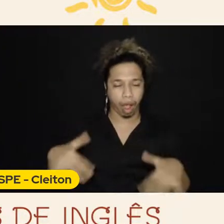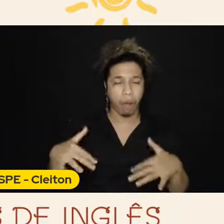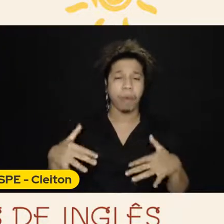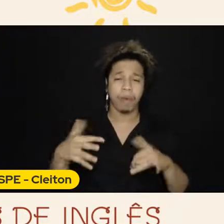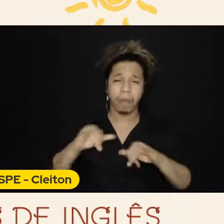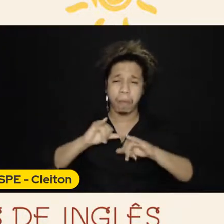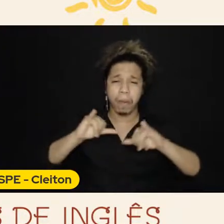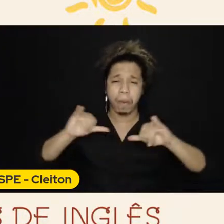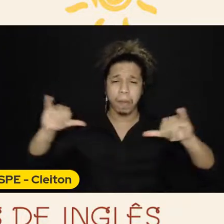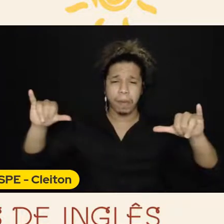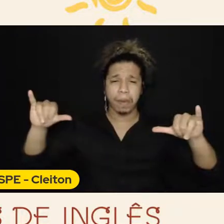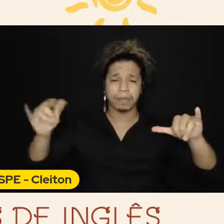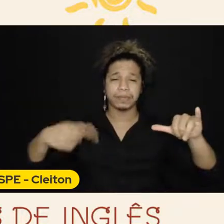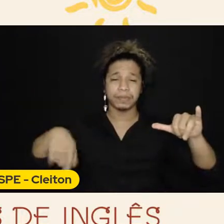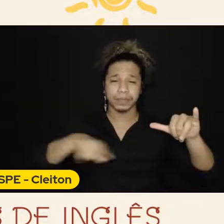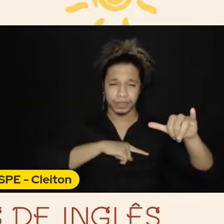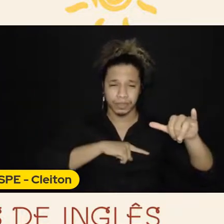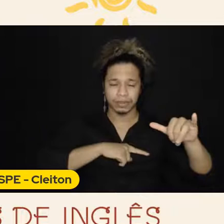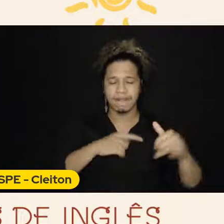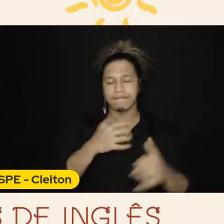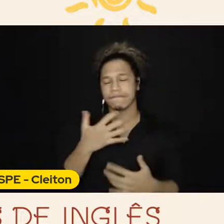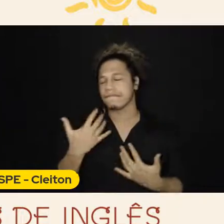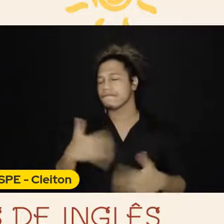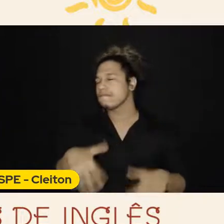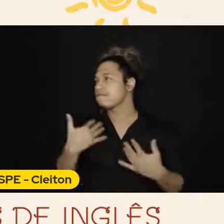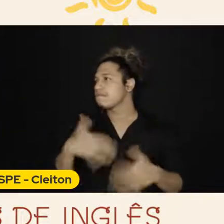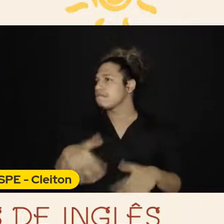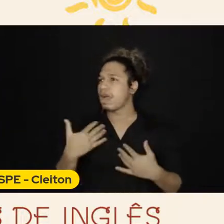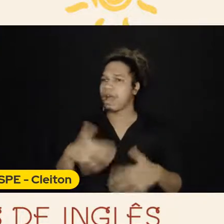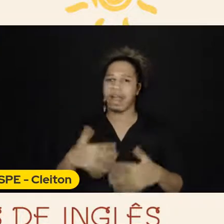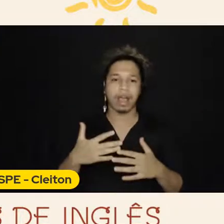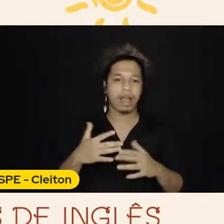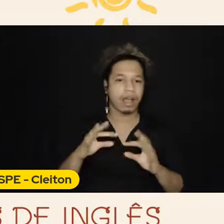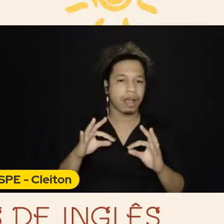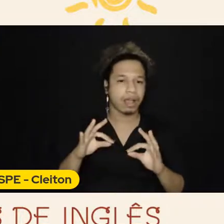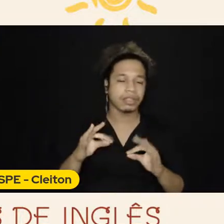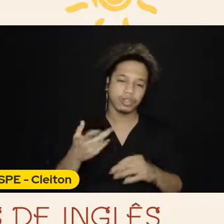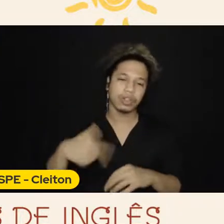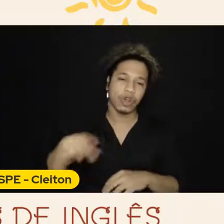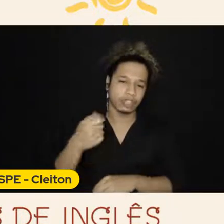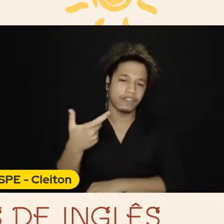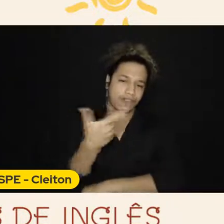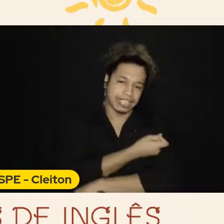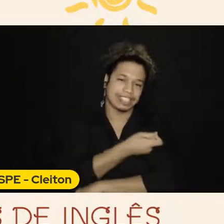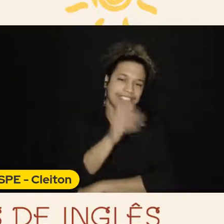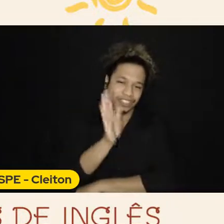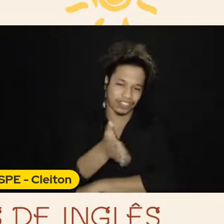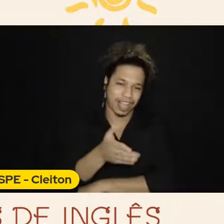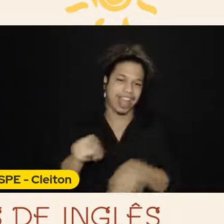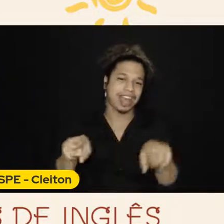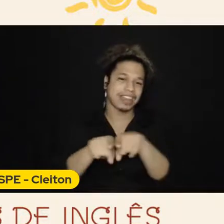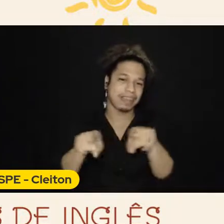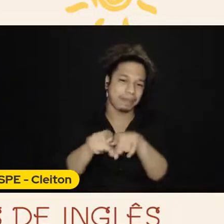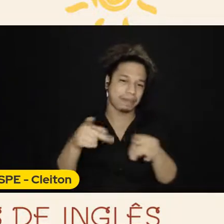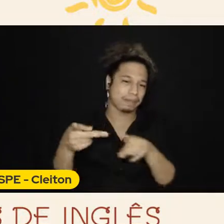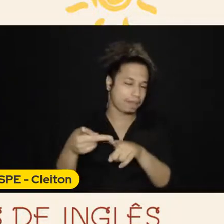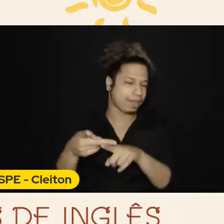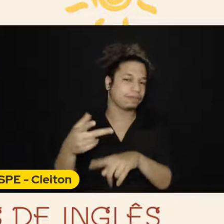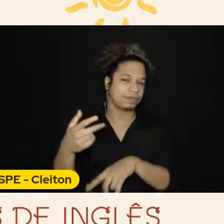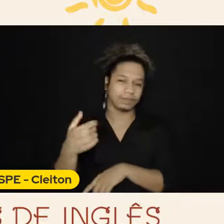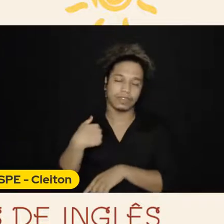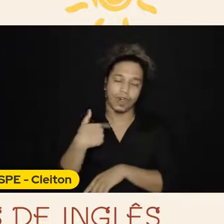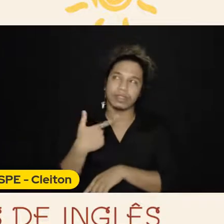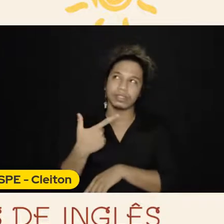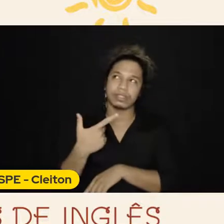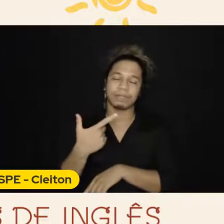that we are both vaccinated and we are tested. So don't worry, guys. Yes. Okay. That's why we are close together. Yes.